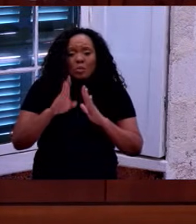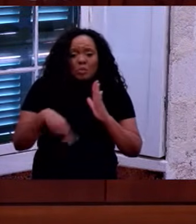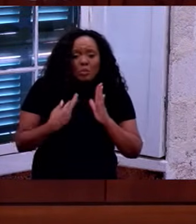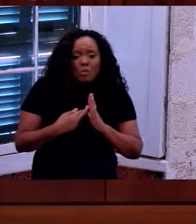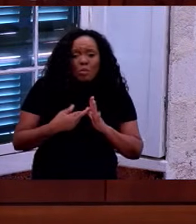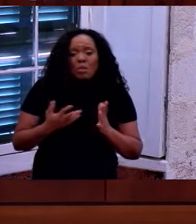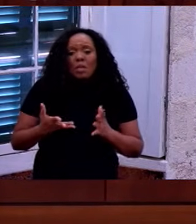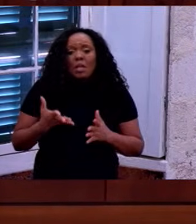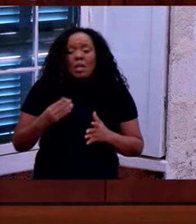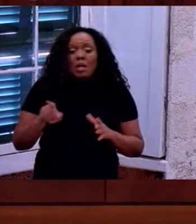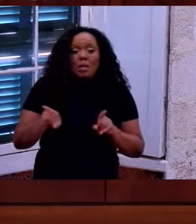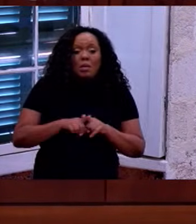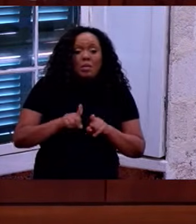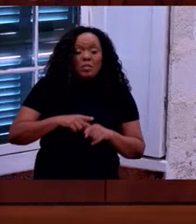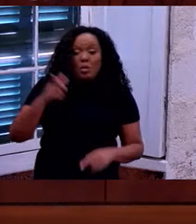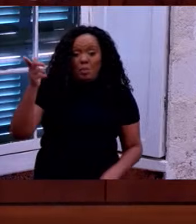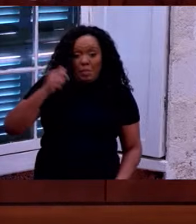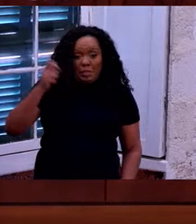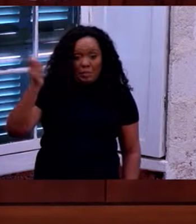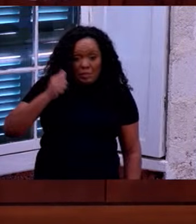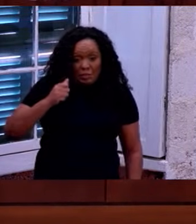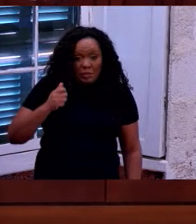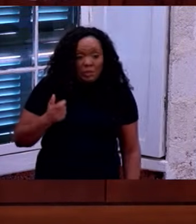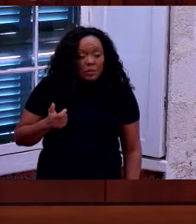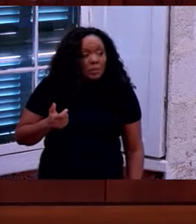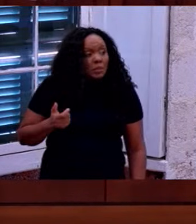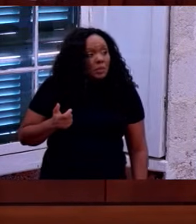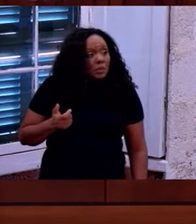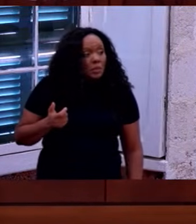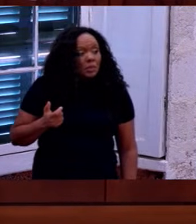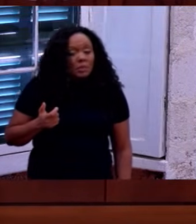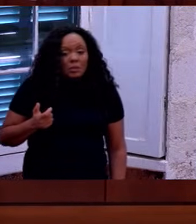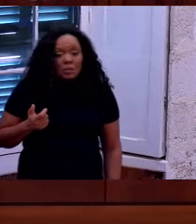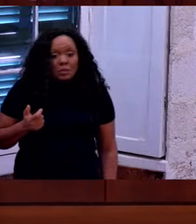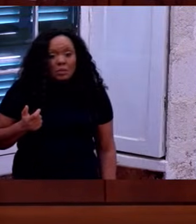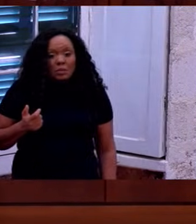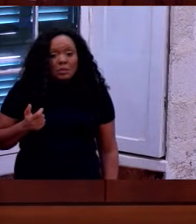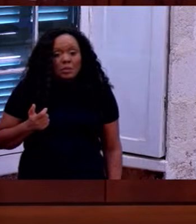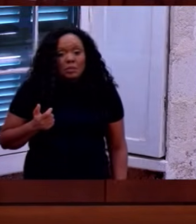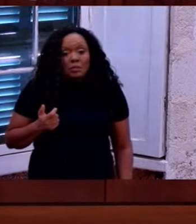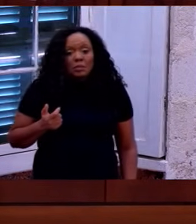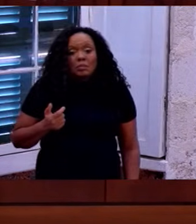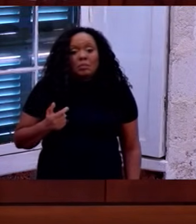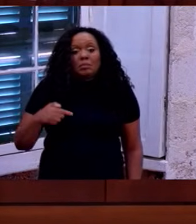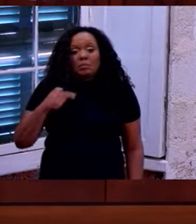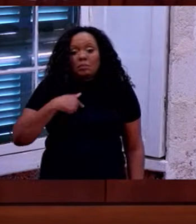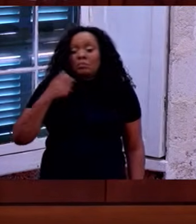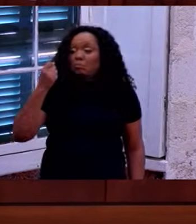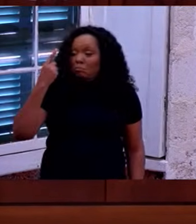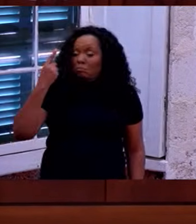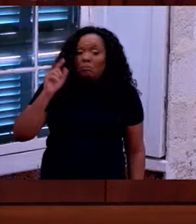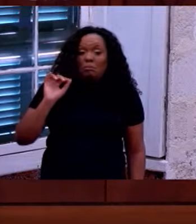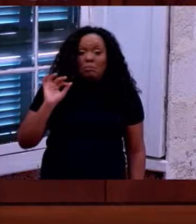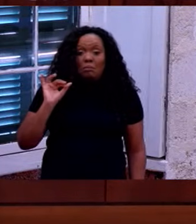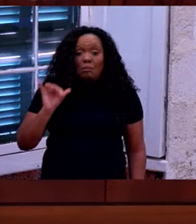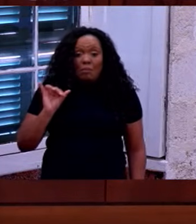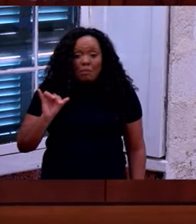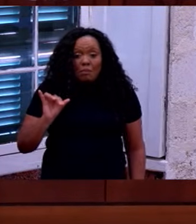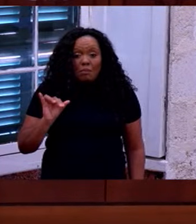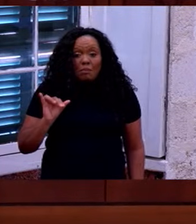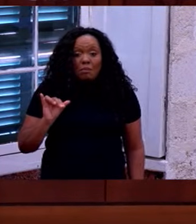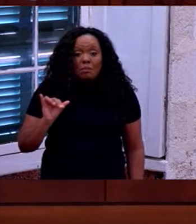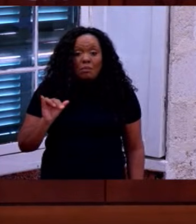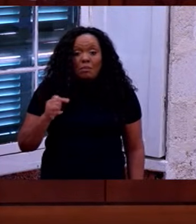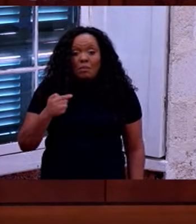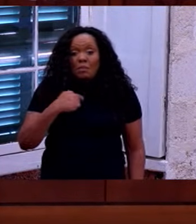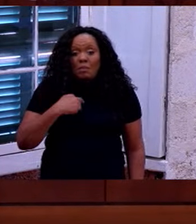pensions, Mr. President, no. I can say that I certainly take the point well on board. I am a